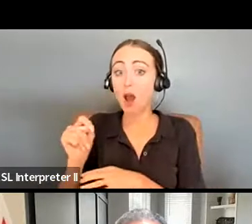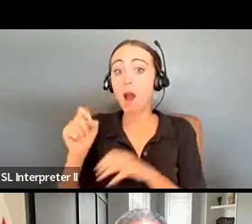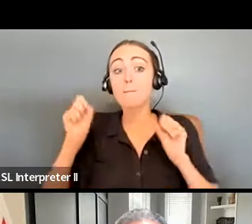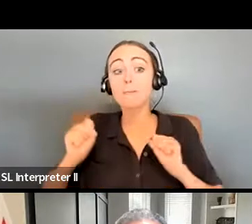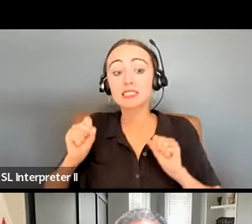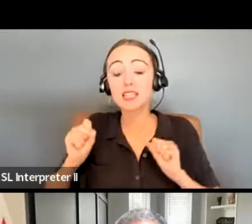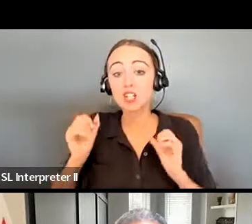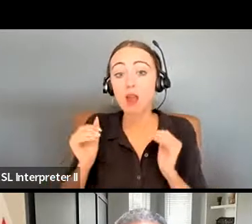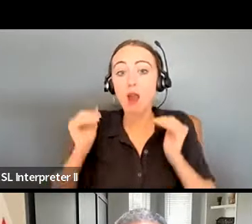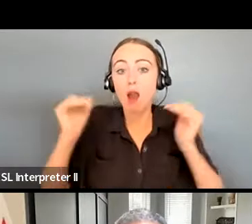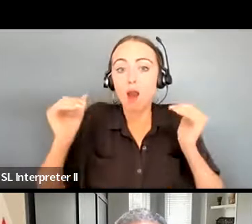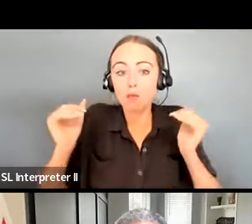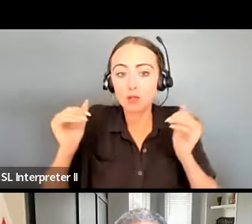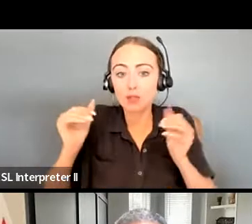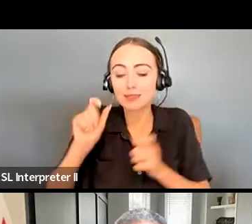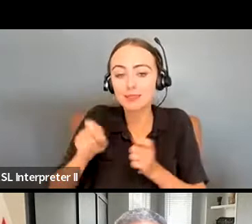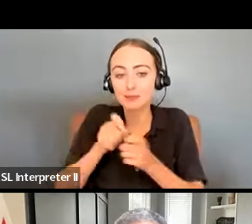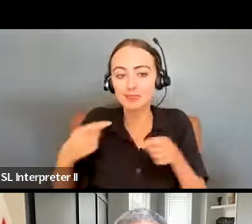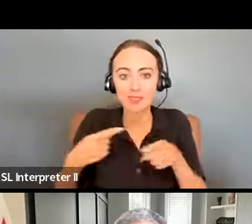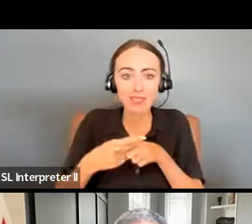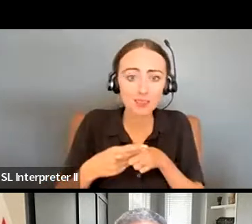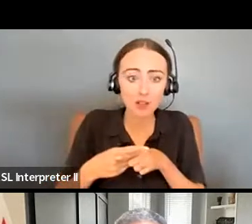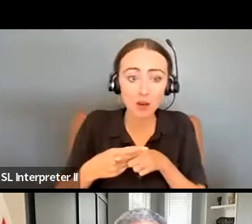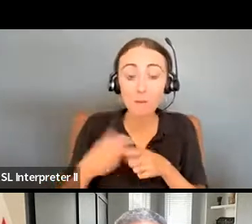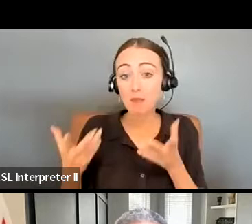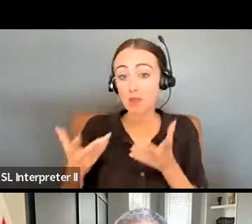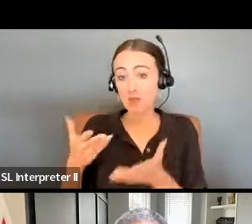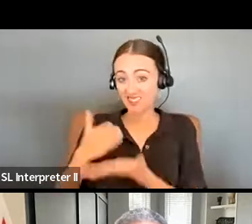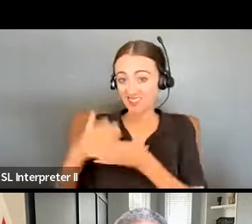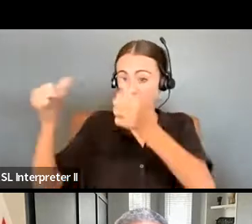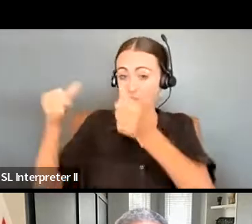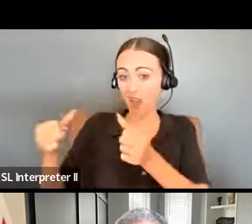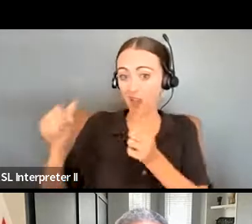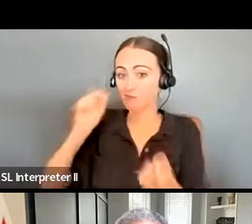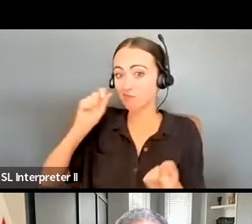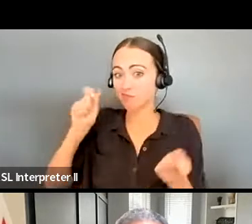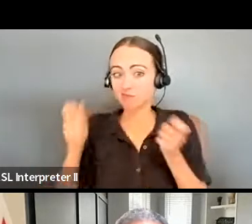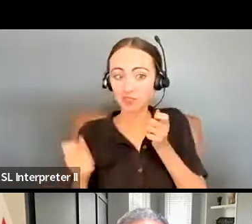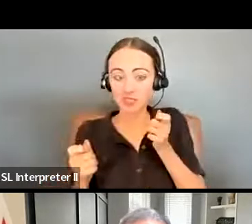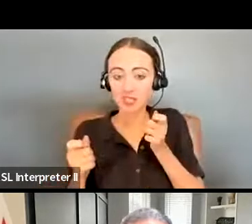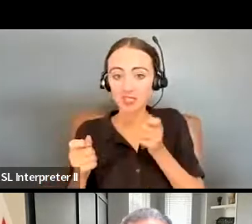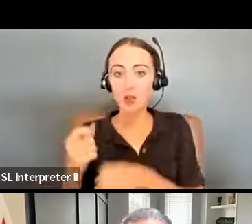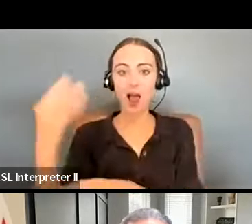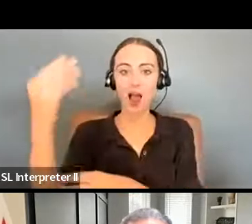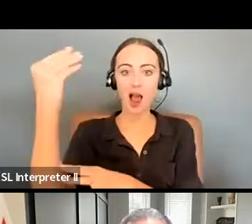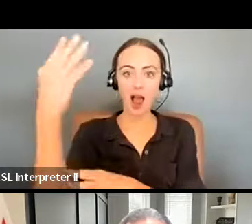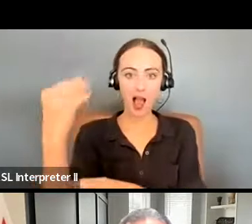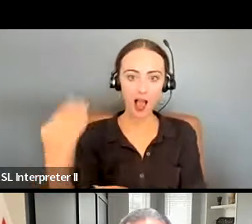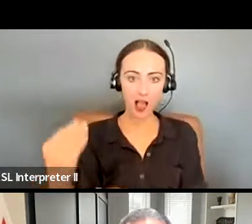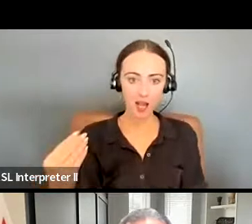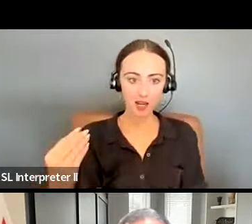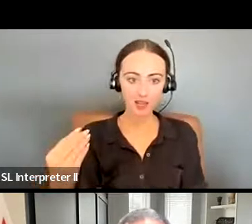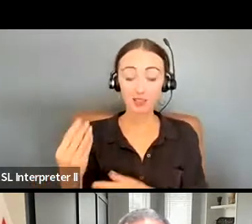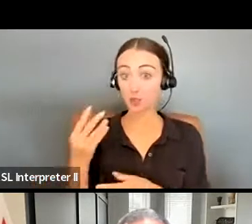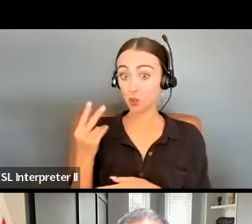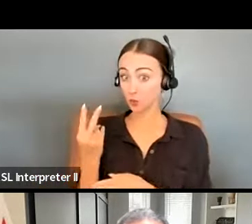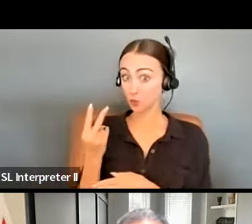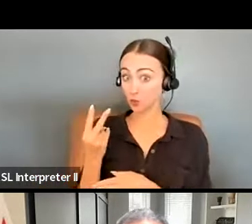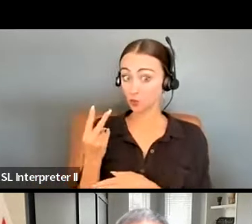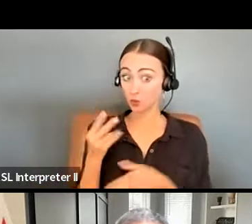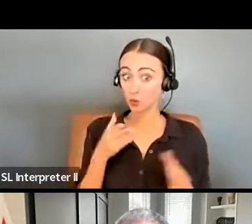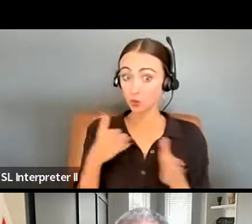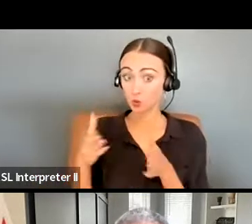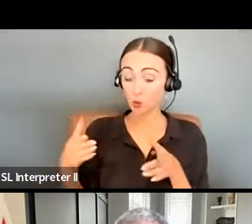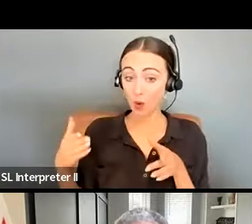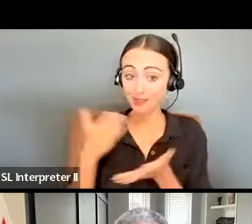certain intersections from stop signs to traffic lights, or from two-way stops to four-way stops, which is always an